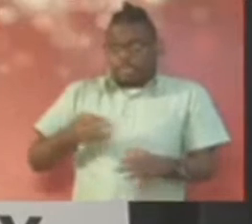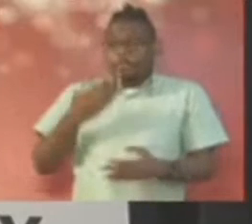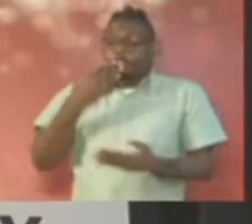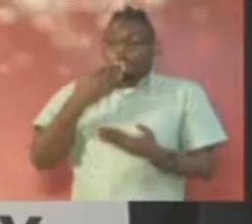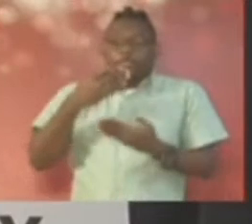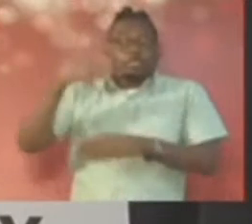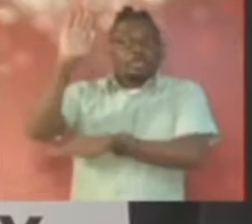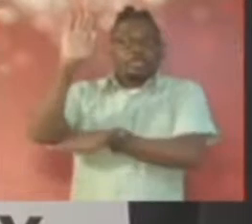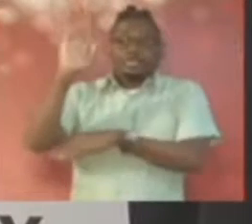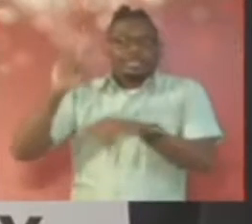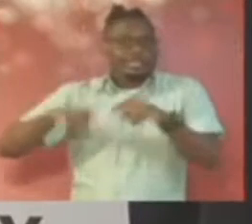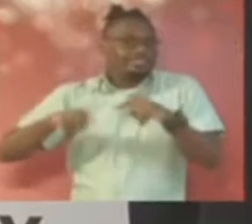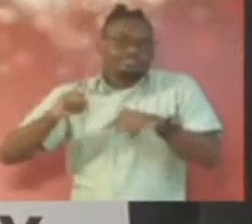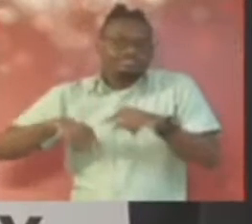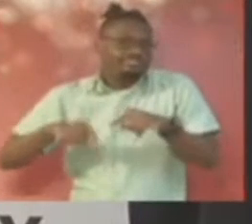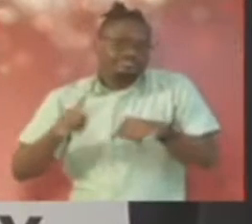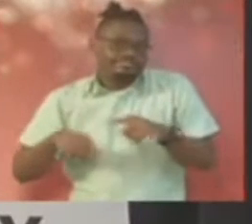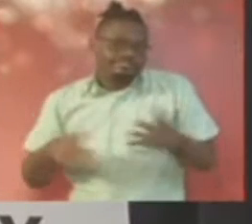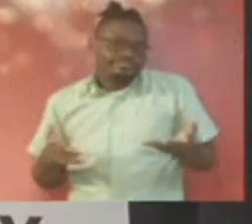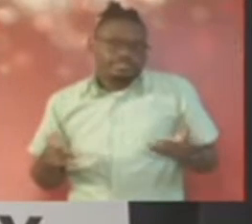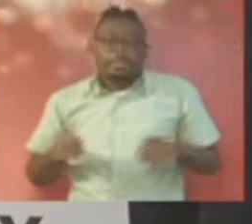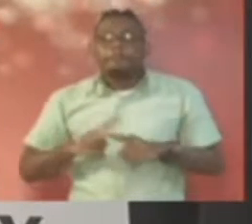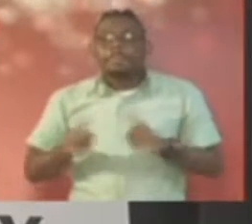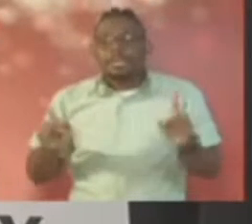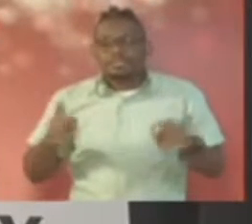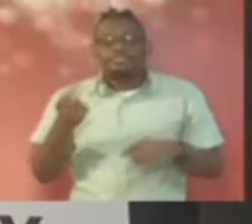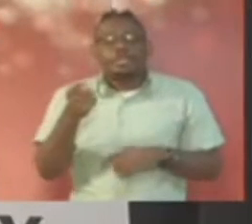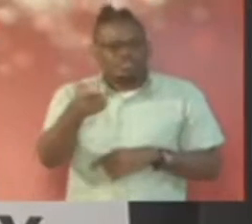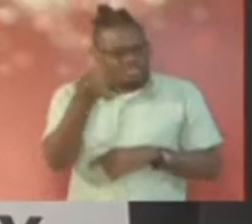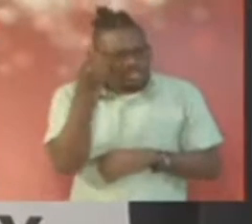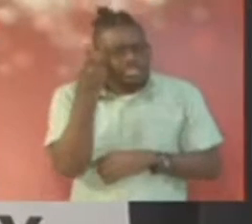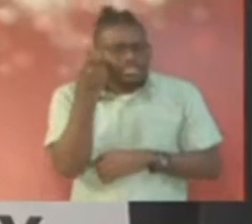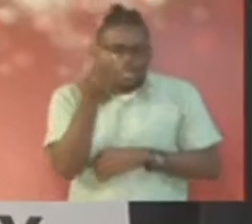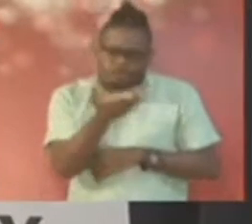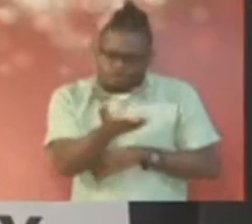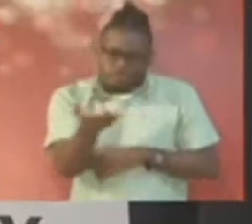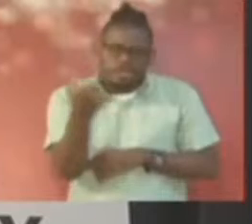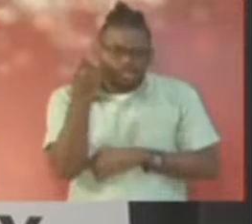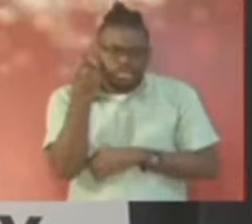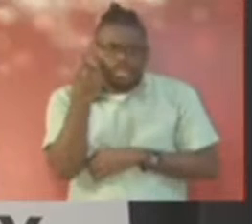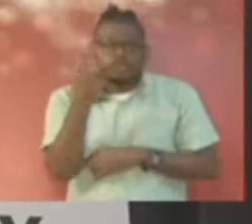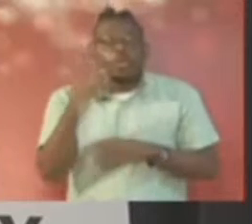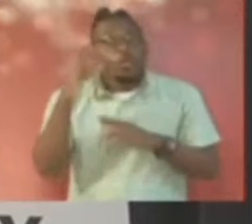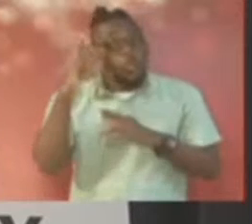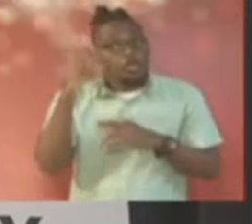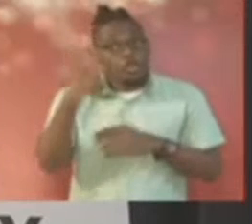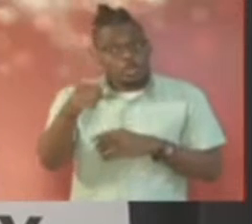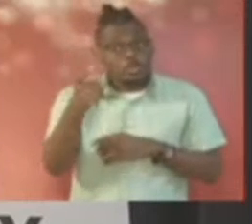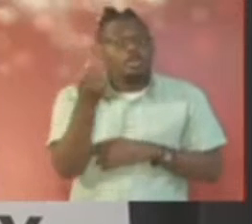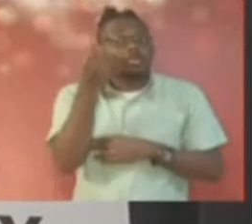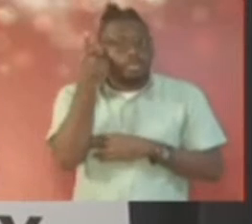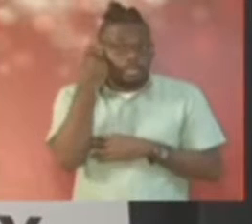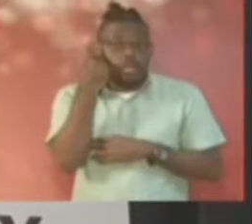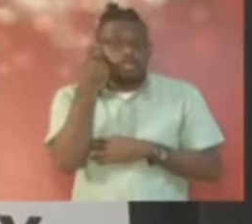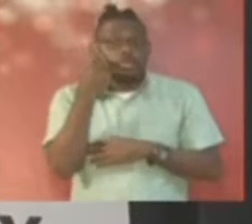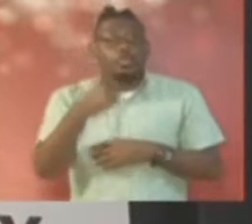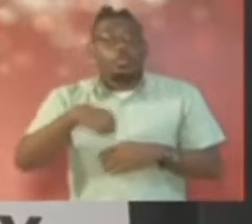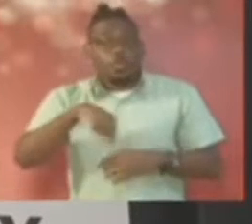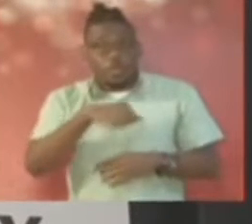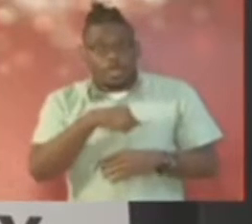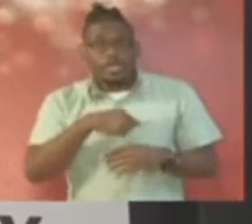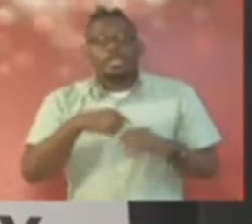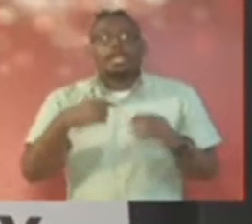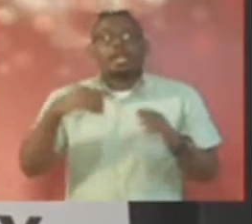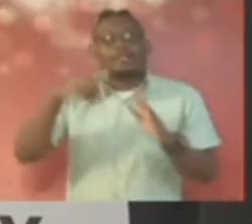that modified. Nonetheless, we do take your point on board, and we hope that you understand our point with regard to limiting risk in